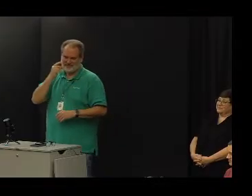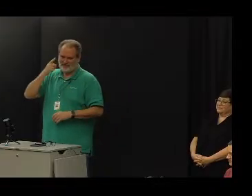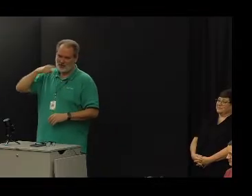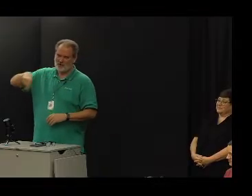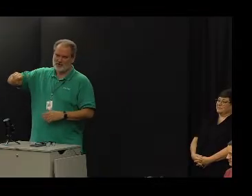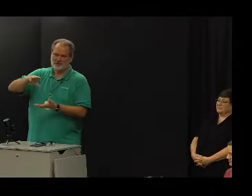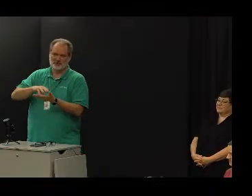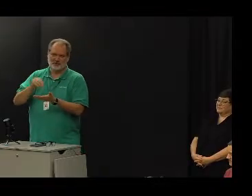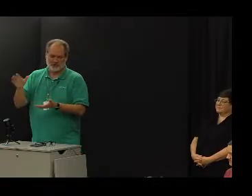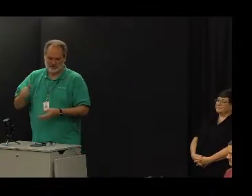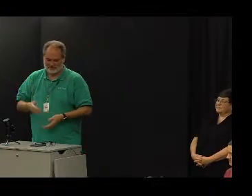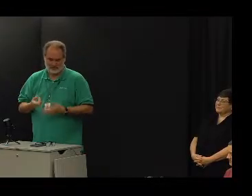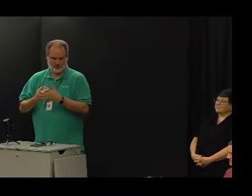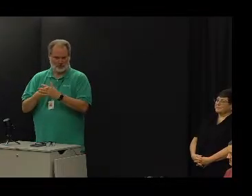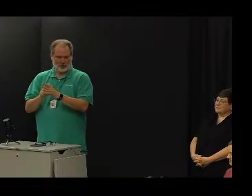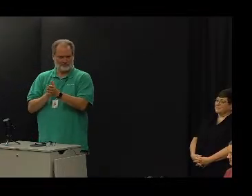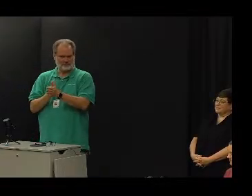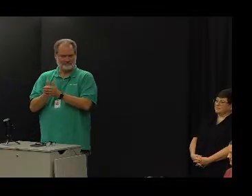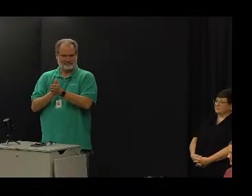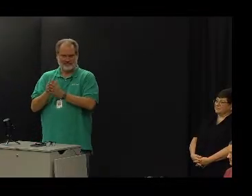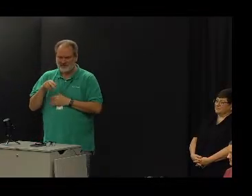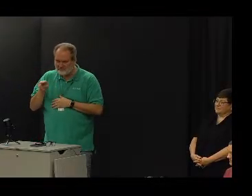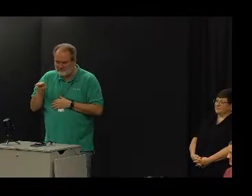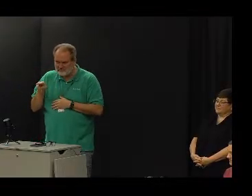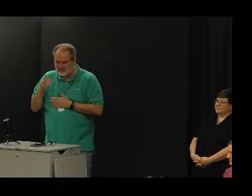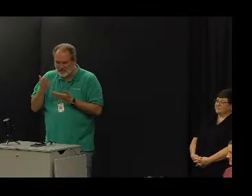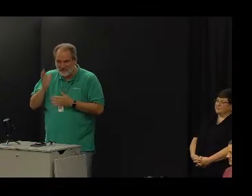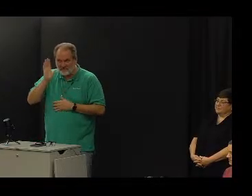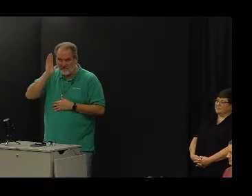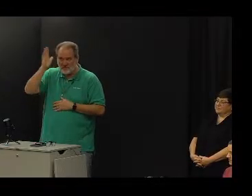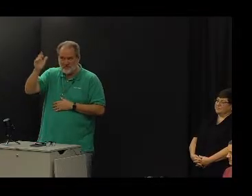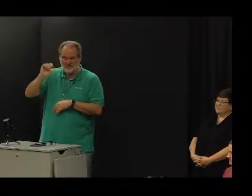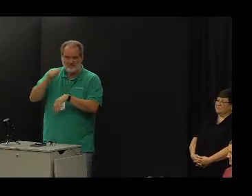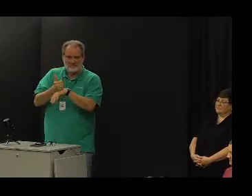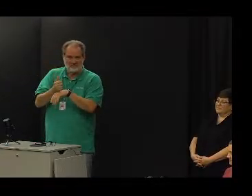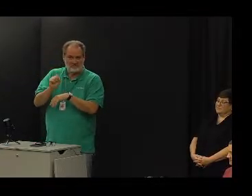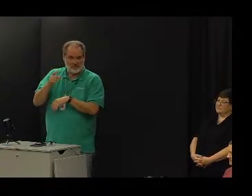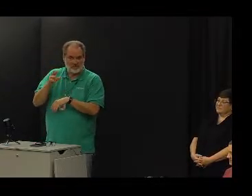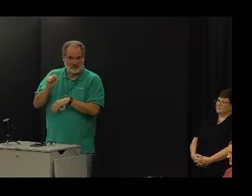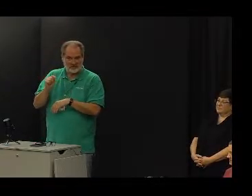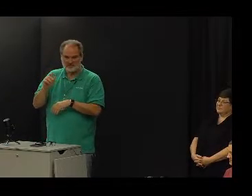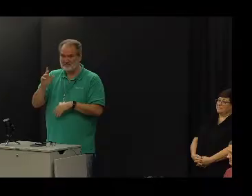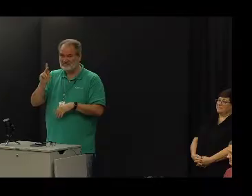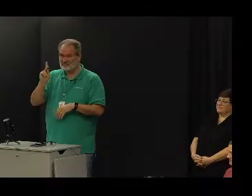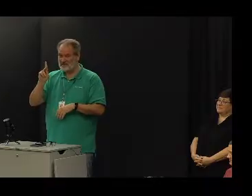happened to start raining later that day. But we promise we'll do it again. But we were really thrilled to